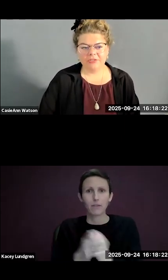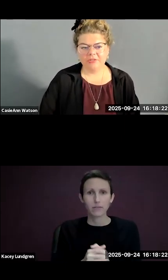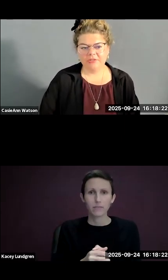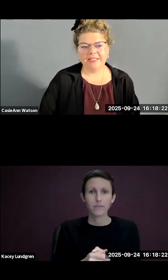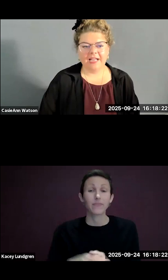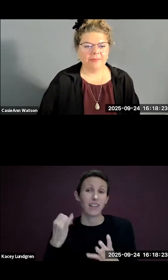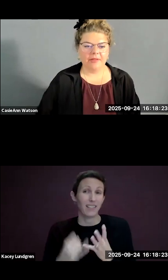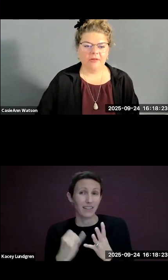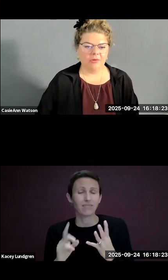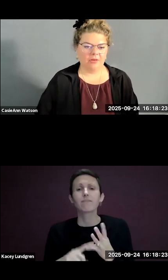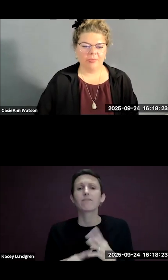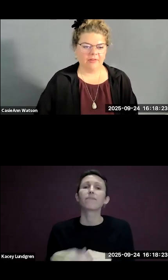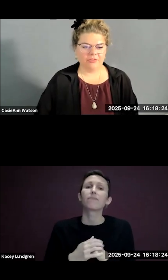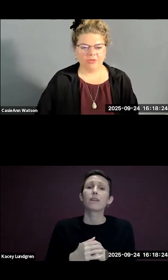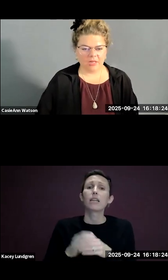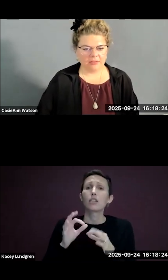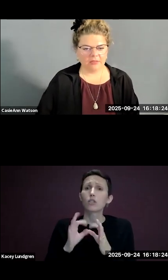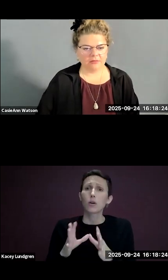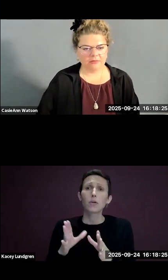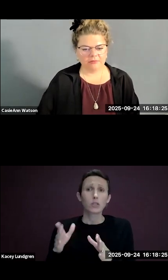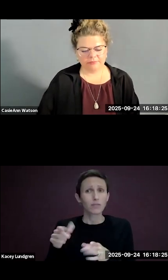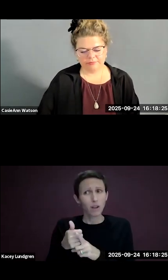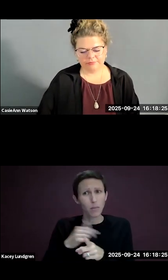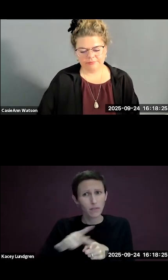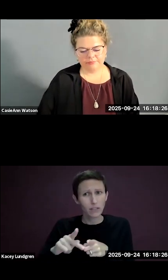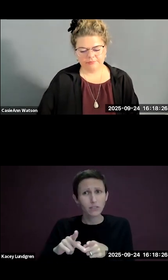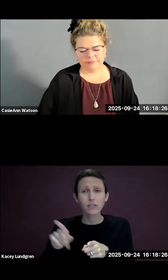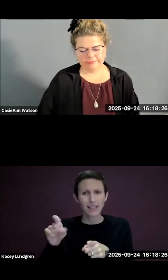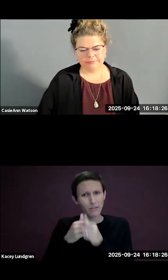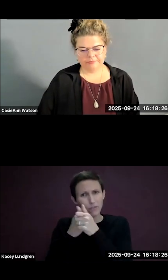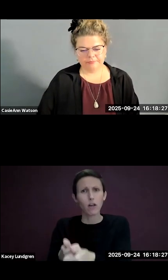interpreters are professionals guided by the Code of Professional Conduct.